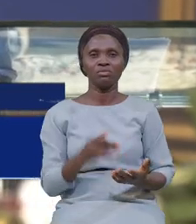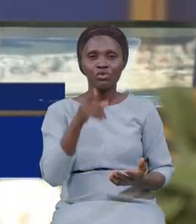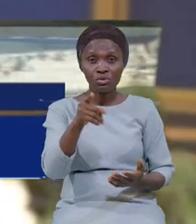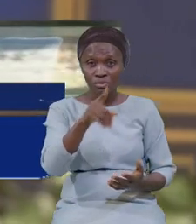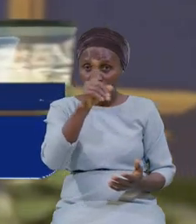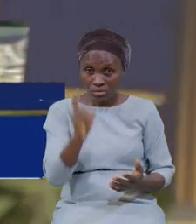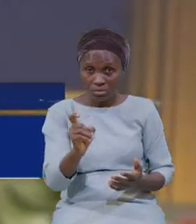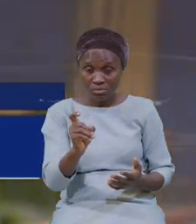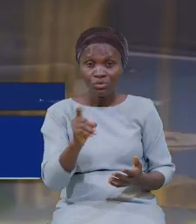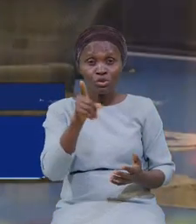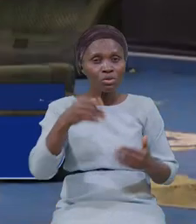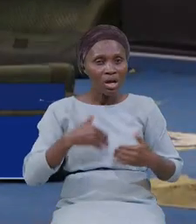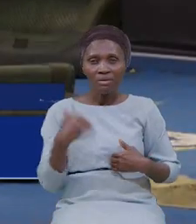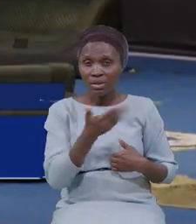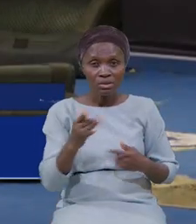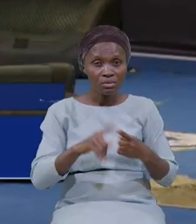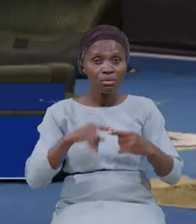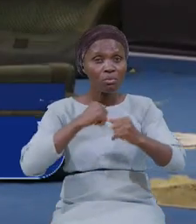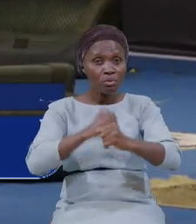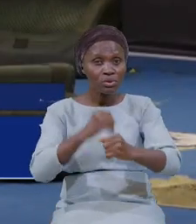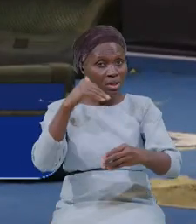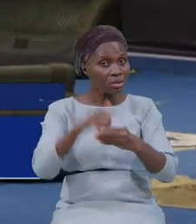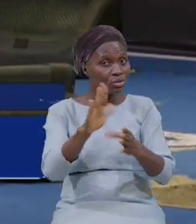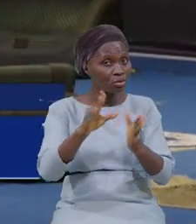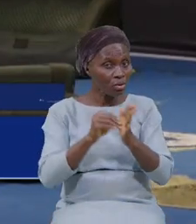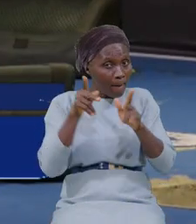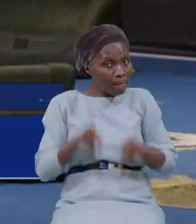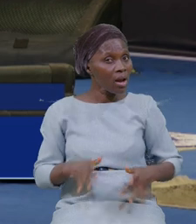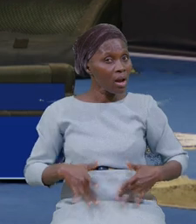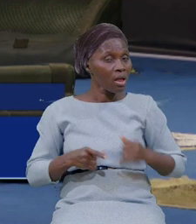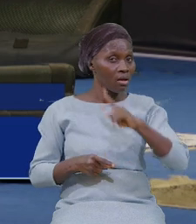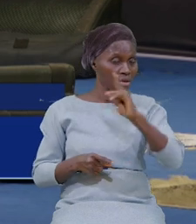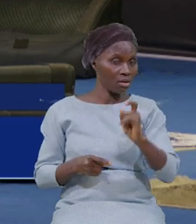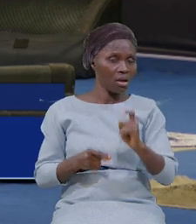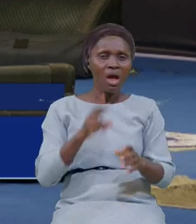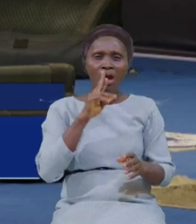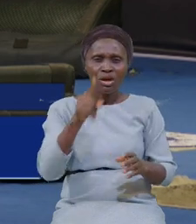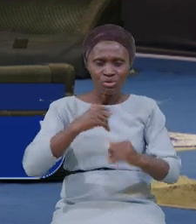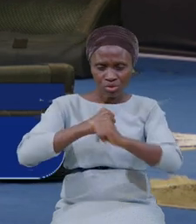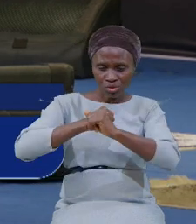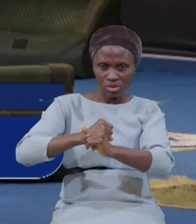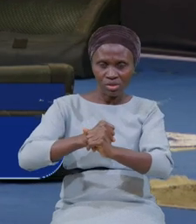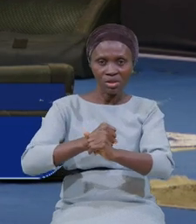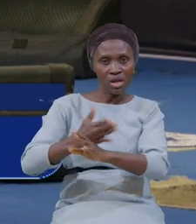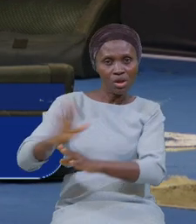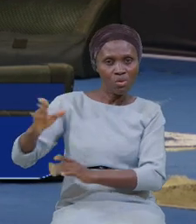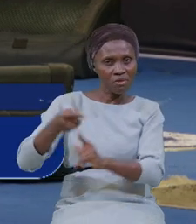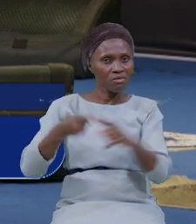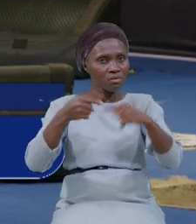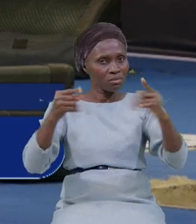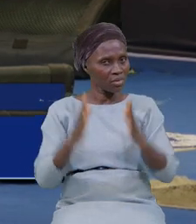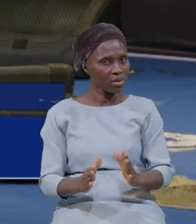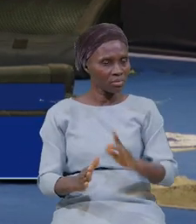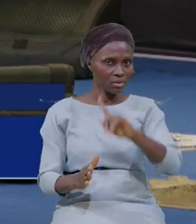you single-minded about that? Are you shielding from the enemy? Are you shielding from